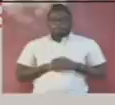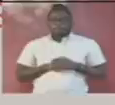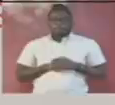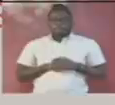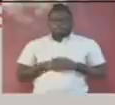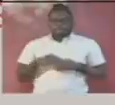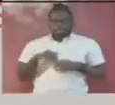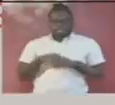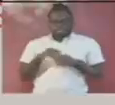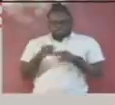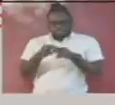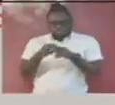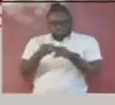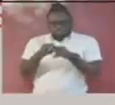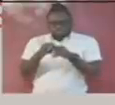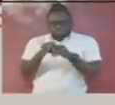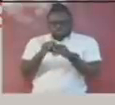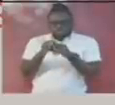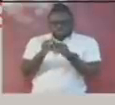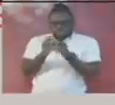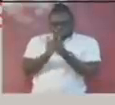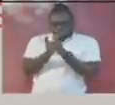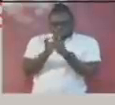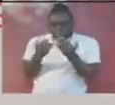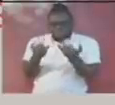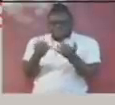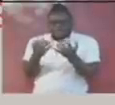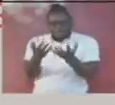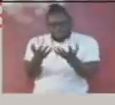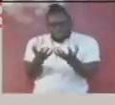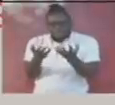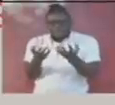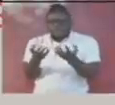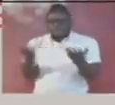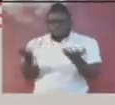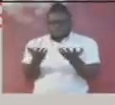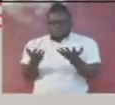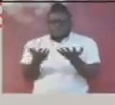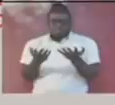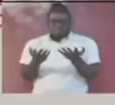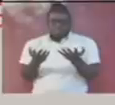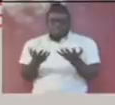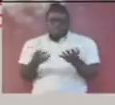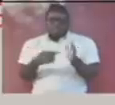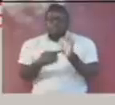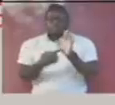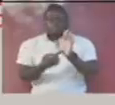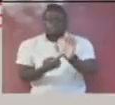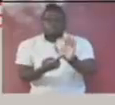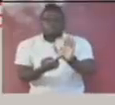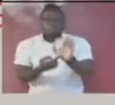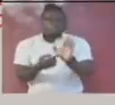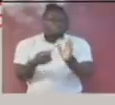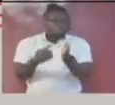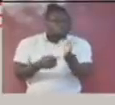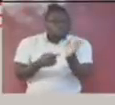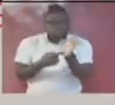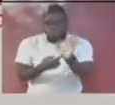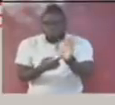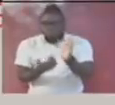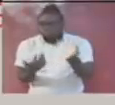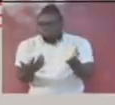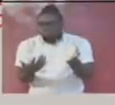have, I just want to bring to fore what the Ministry of